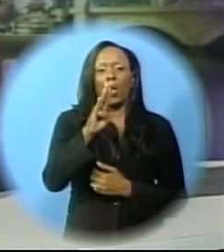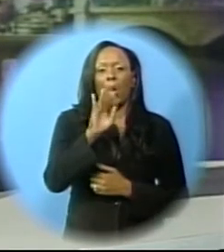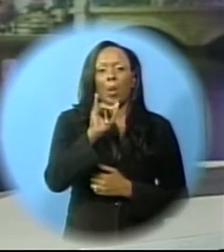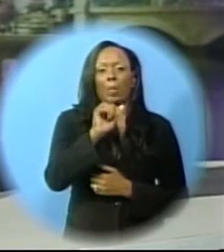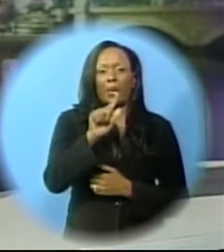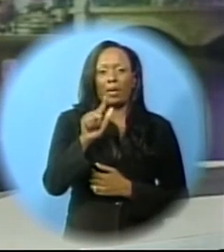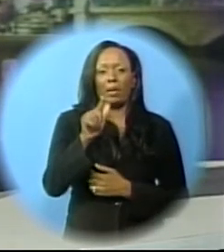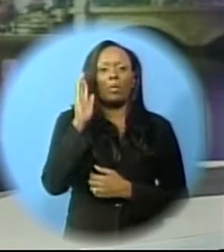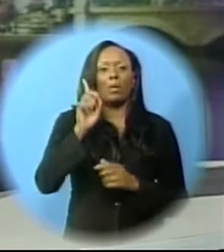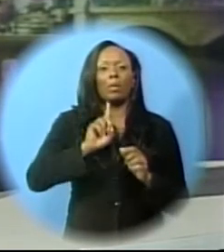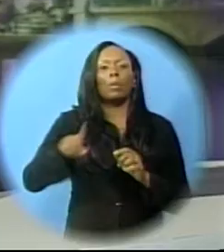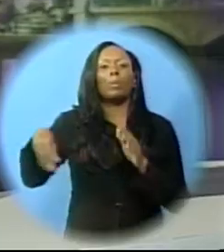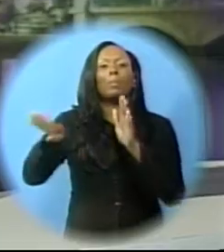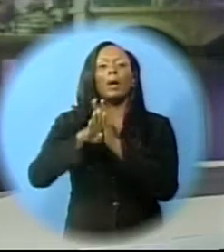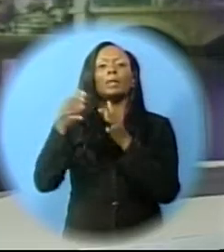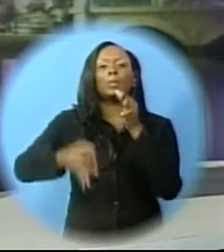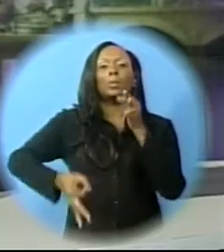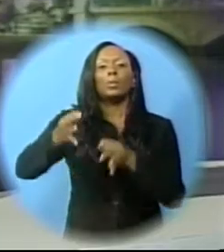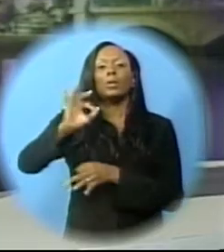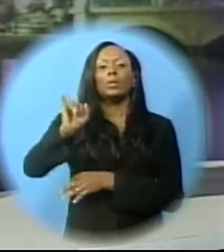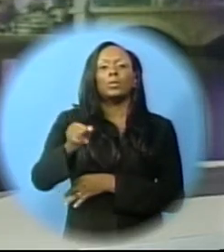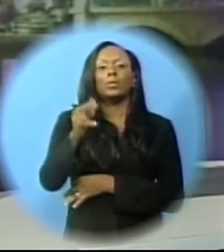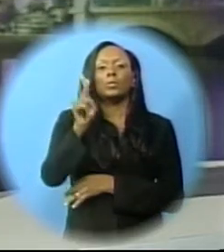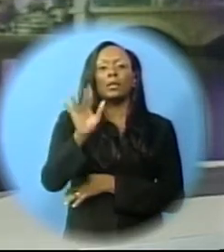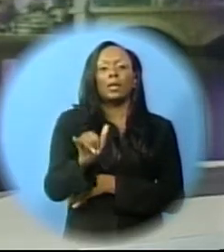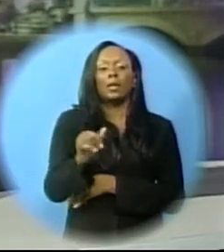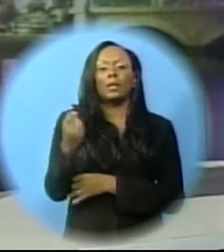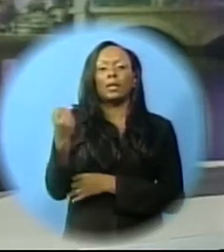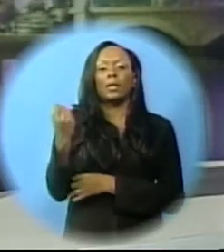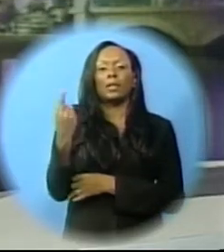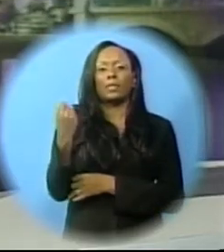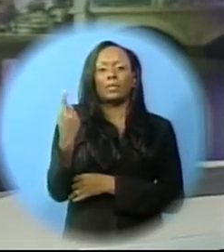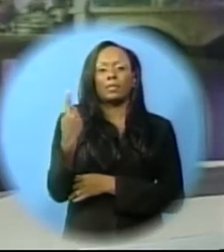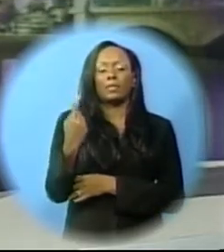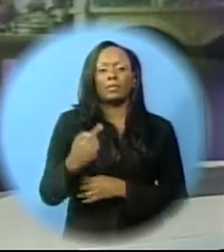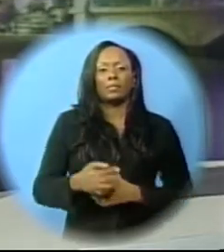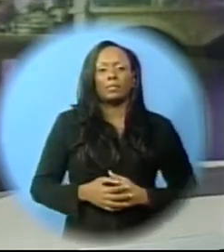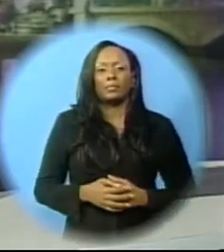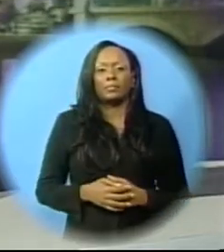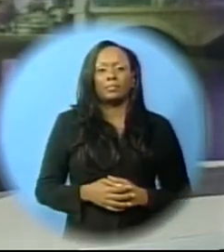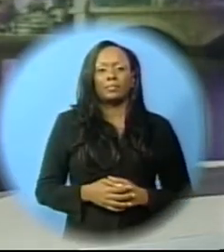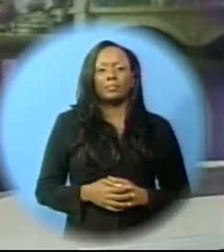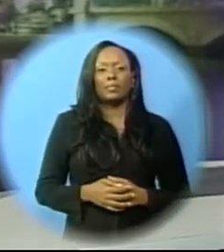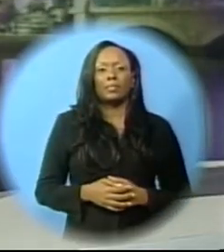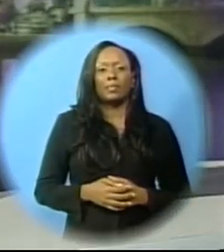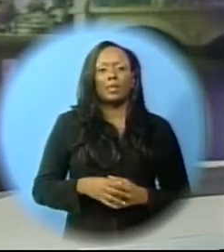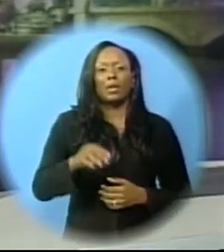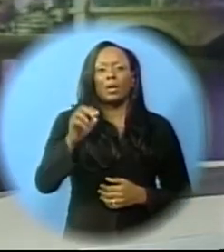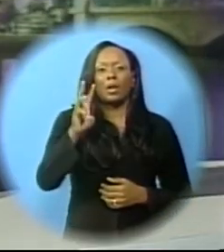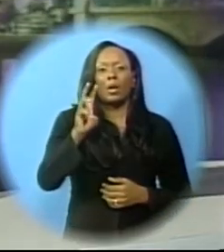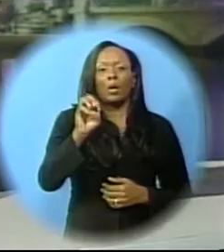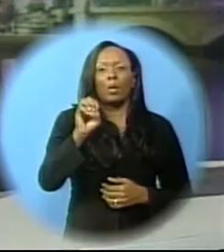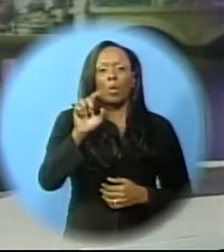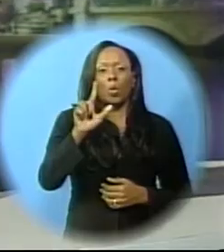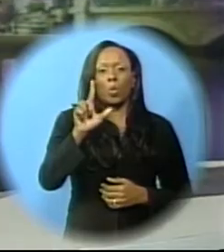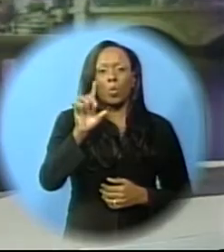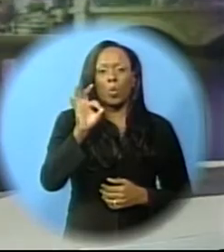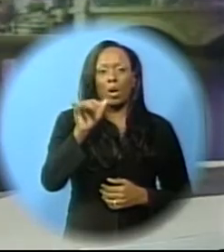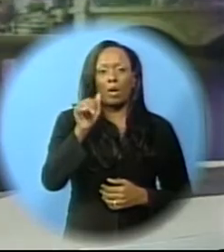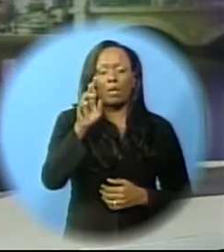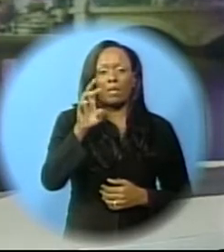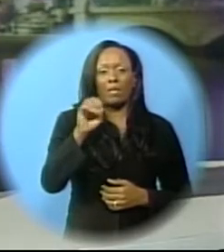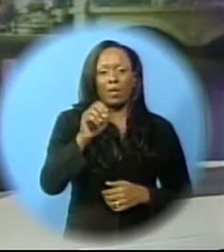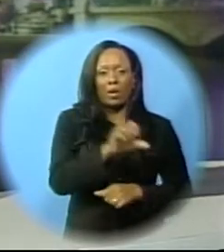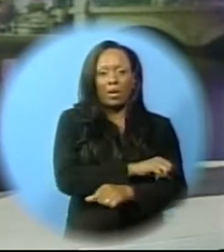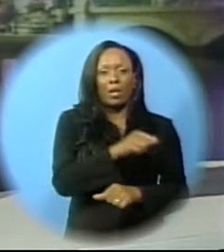C Magistrates Court on July 11th. Well, welfare authorities have today formally investigated the